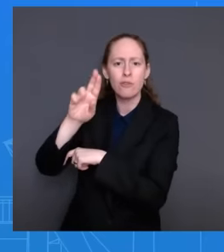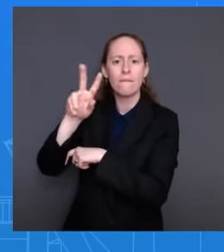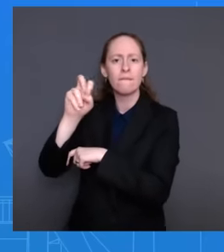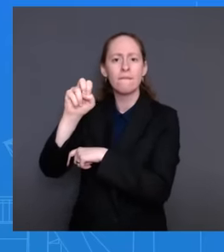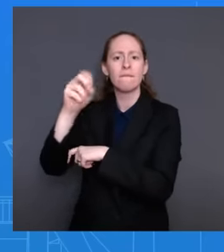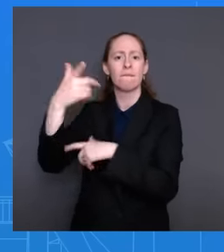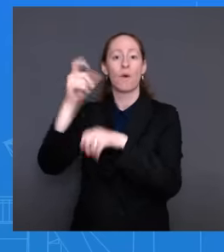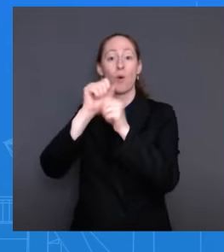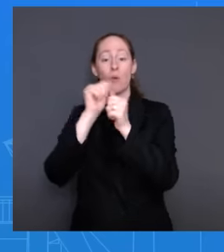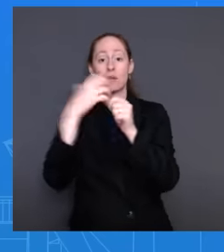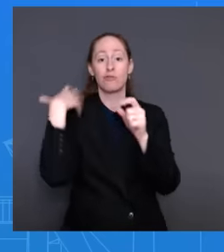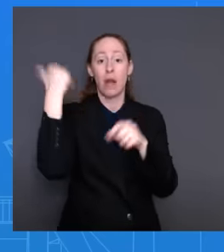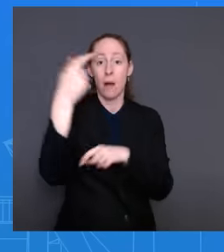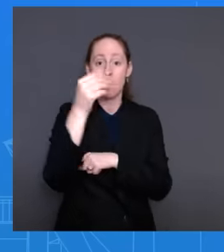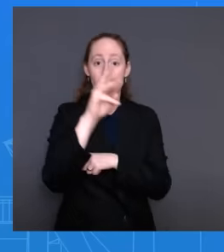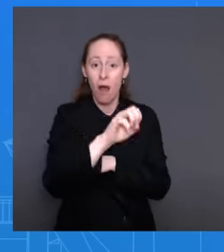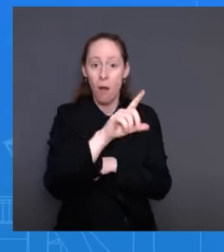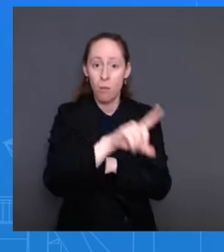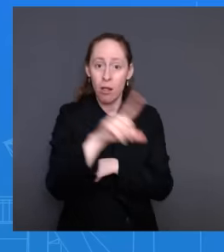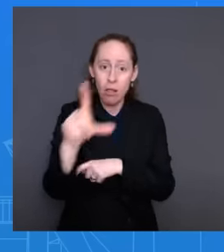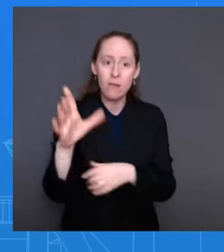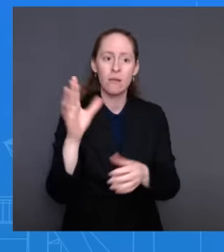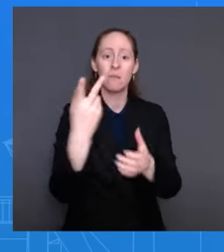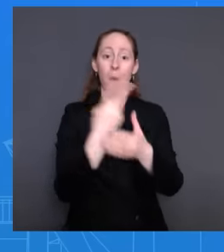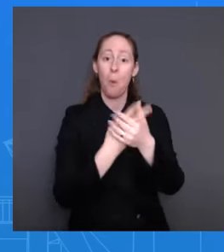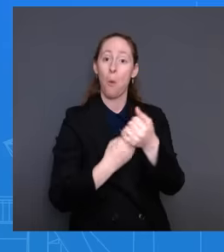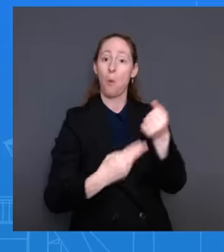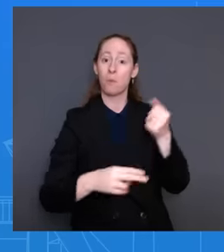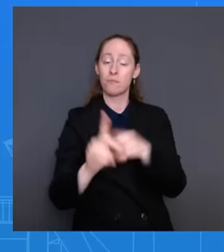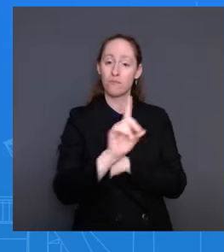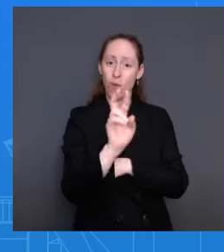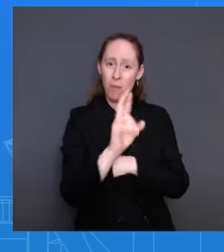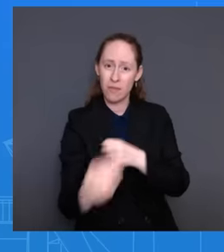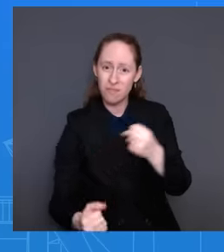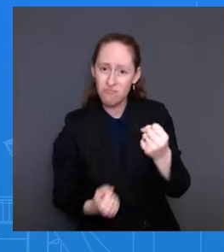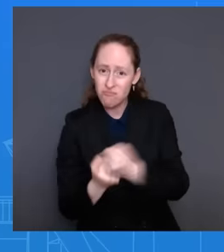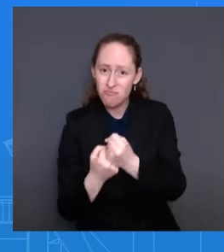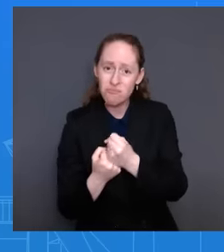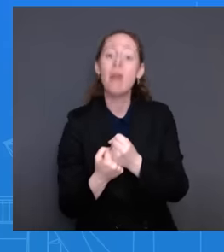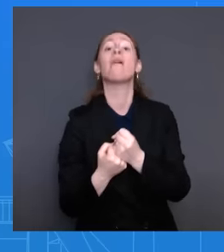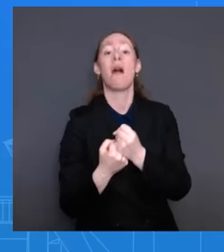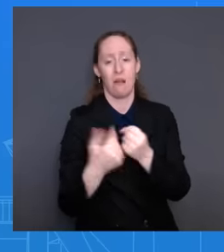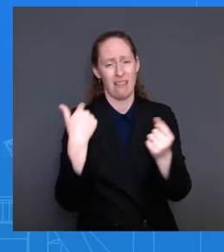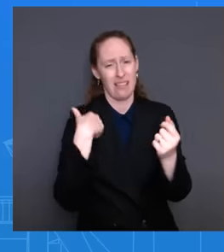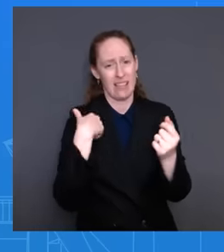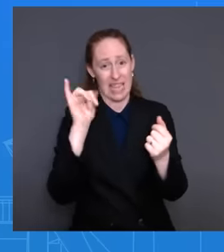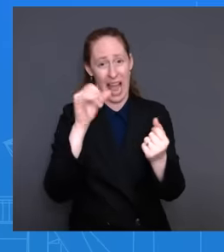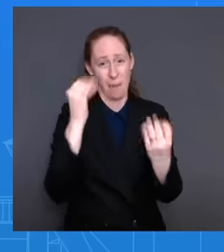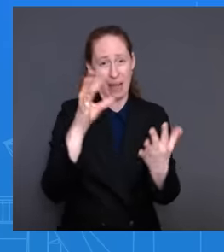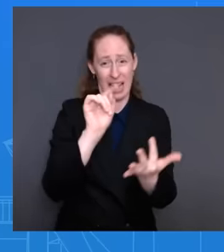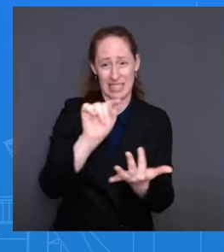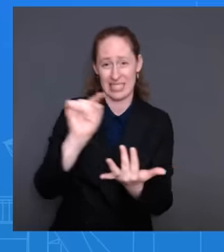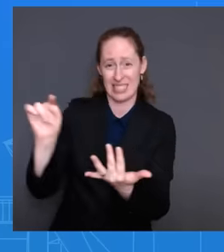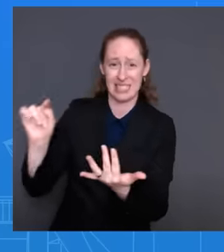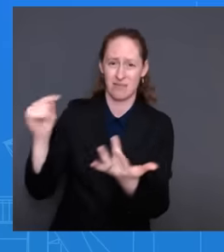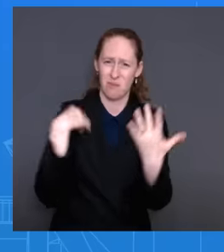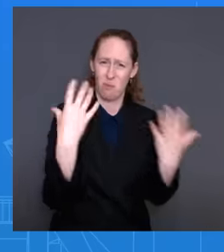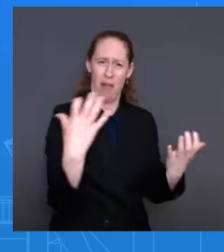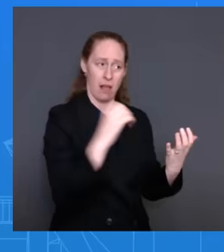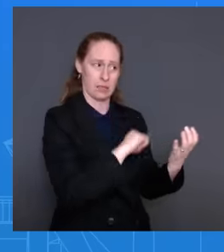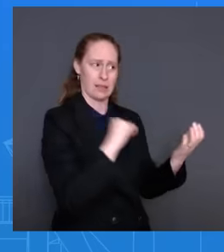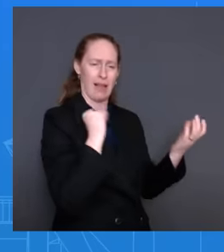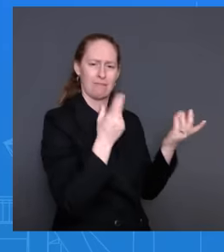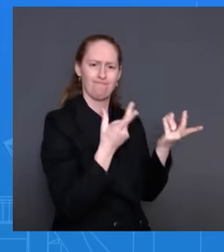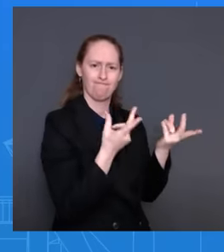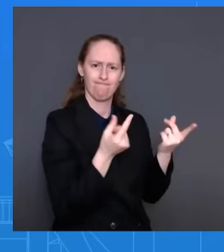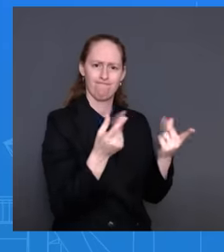are hopeful that the Senate will move to confirm the last of his nominees, Michael Barr, without delay. And giving the Fed